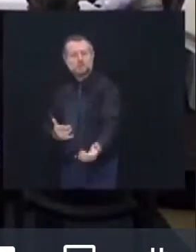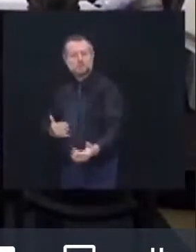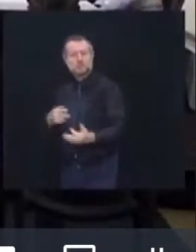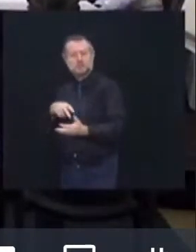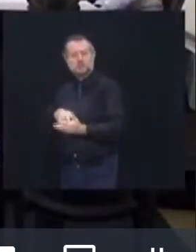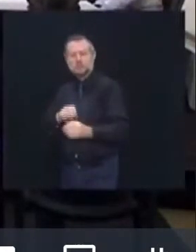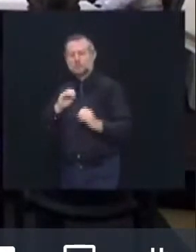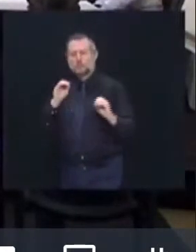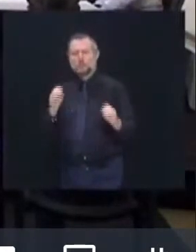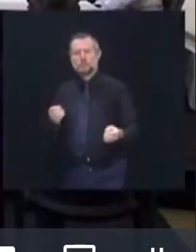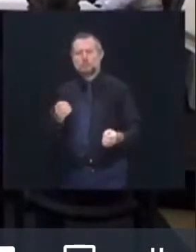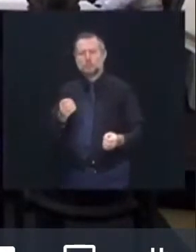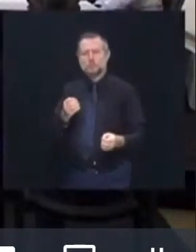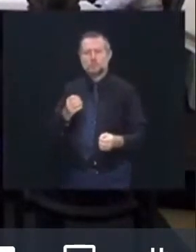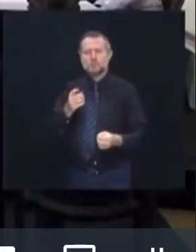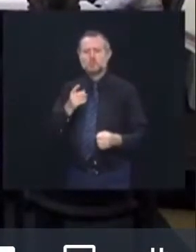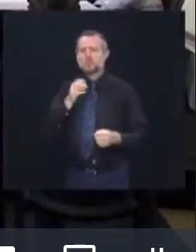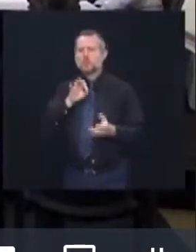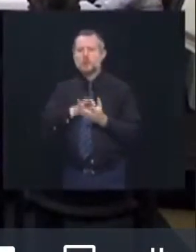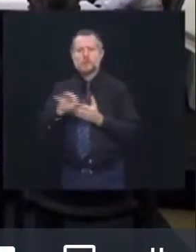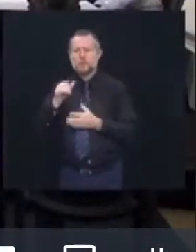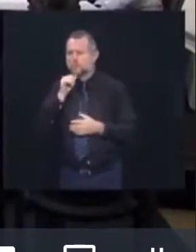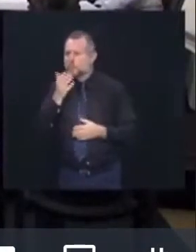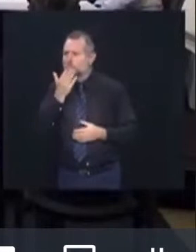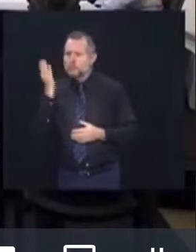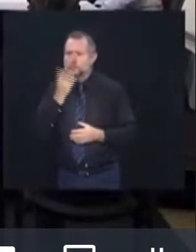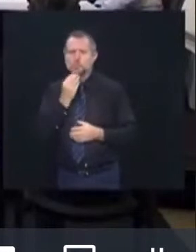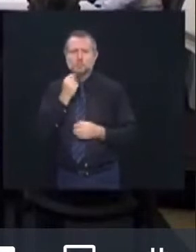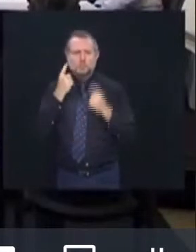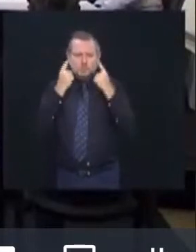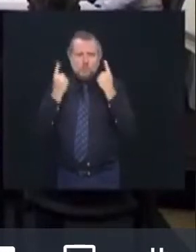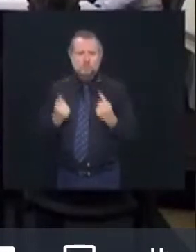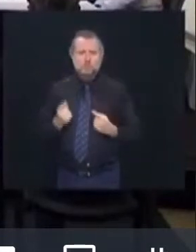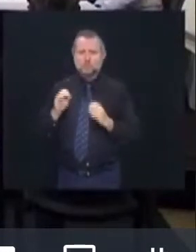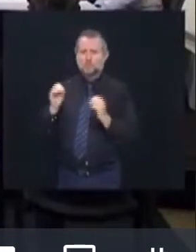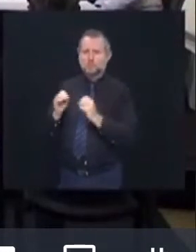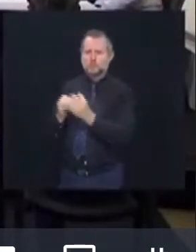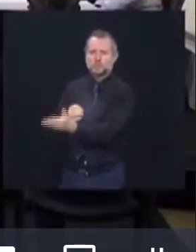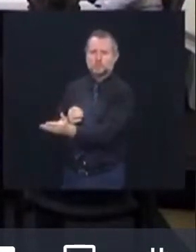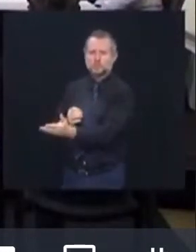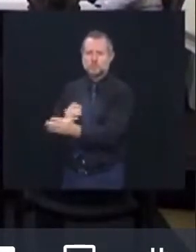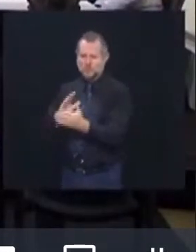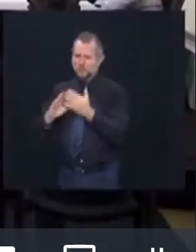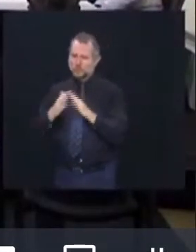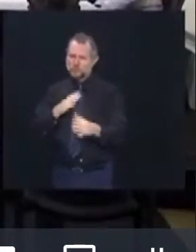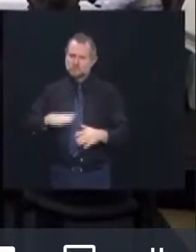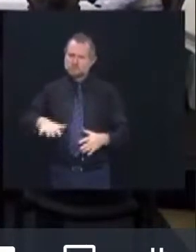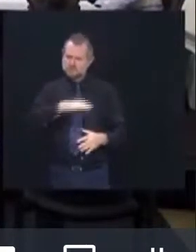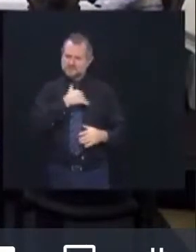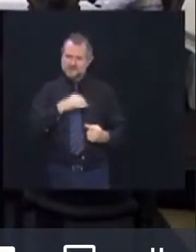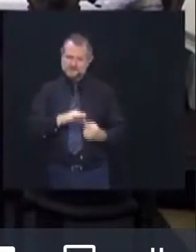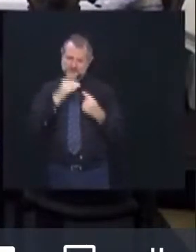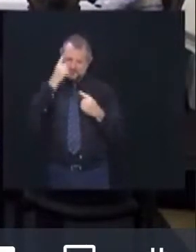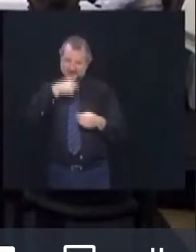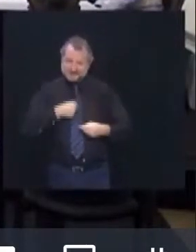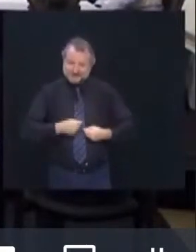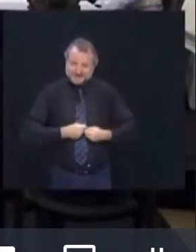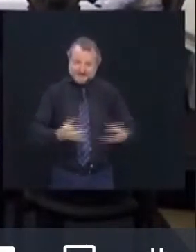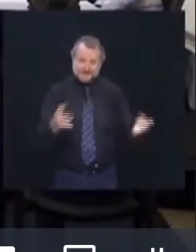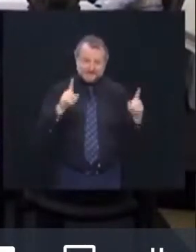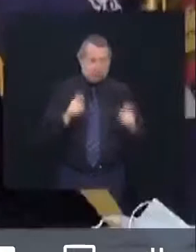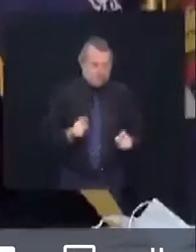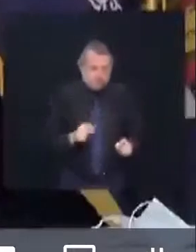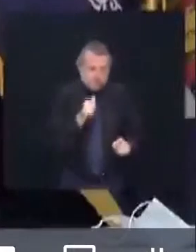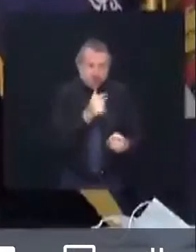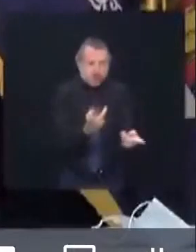lines, that they're, maybe working with the community to get them tested specifically would be helpful. We do